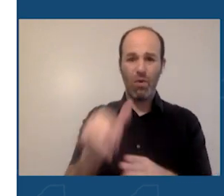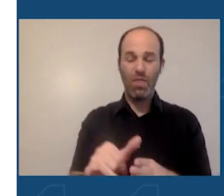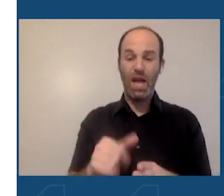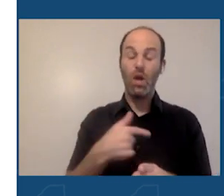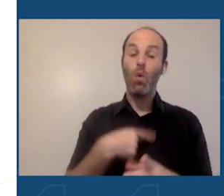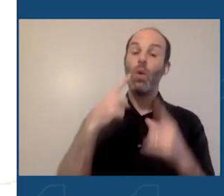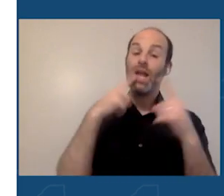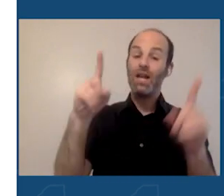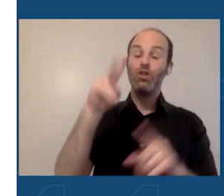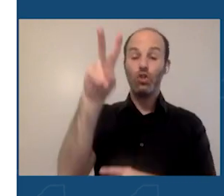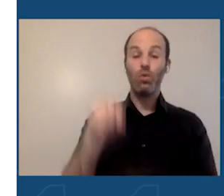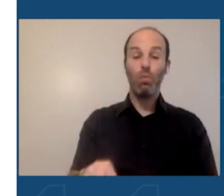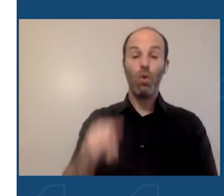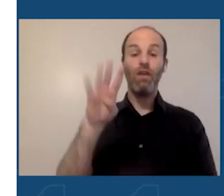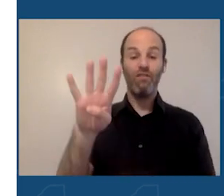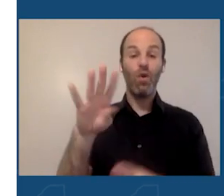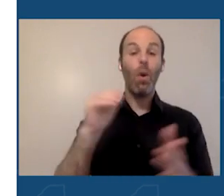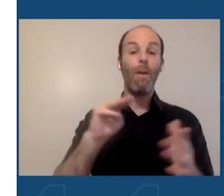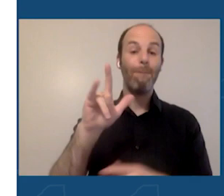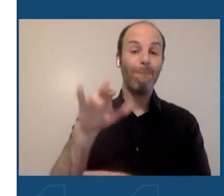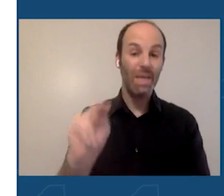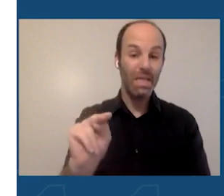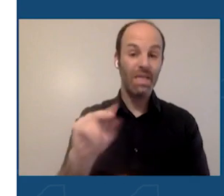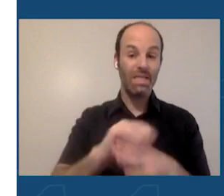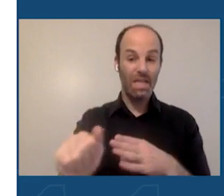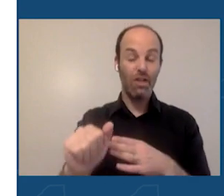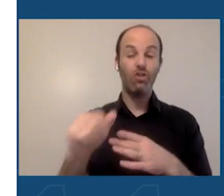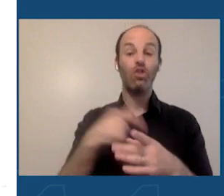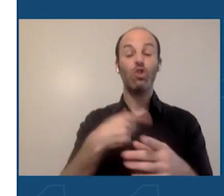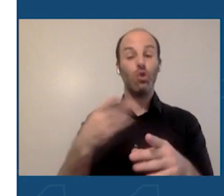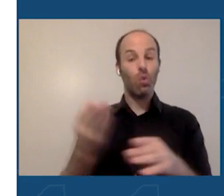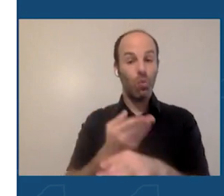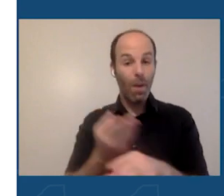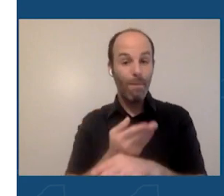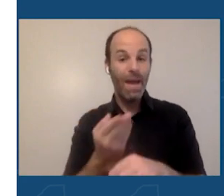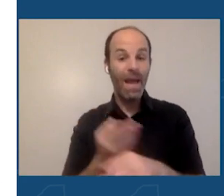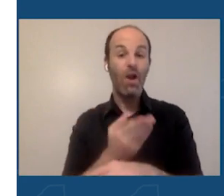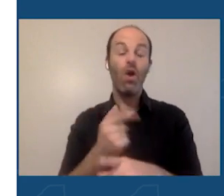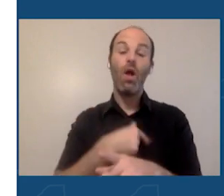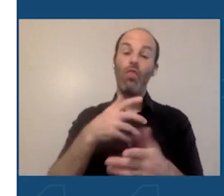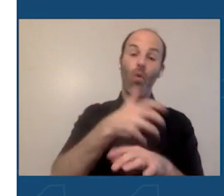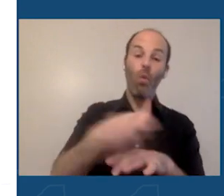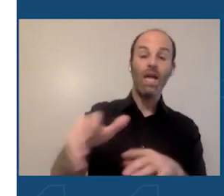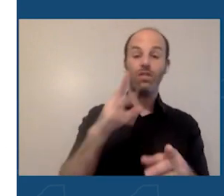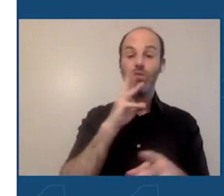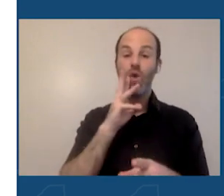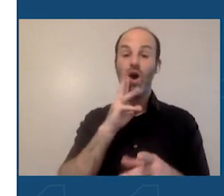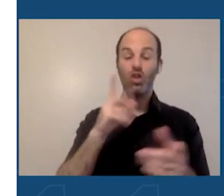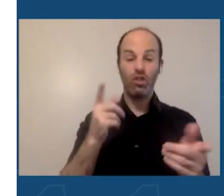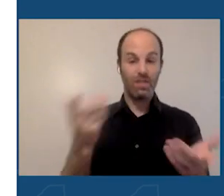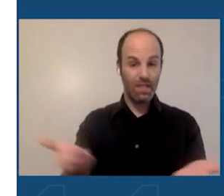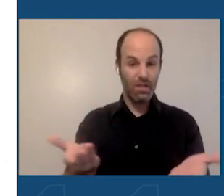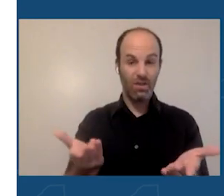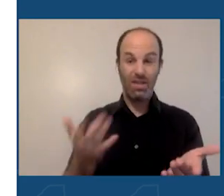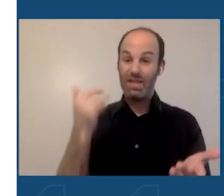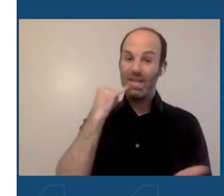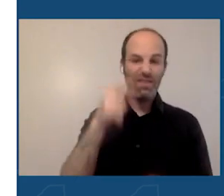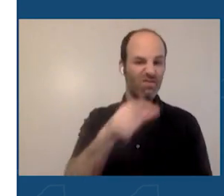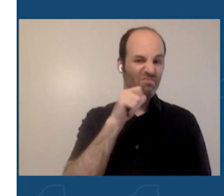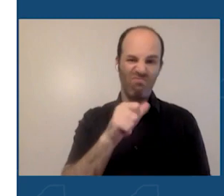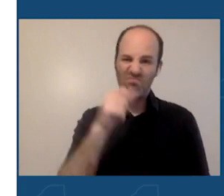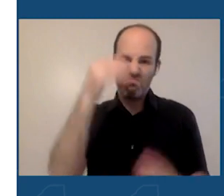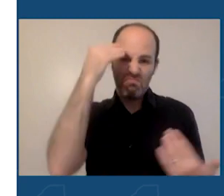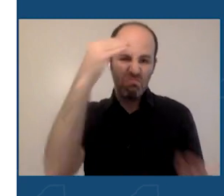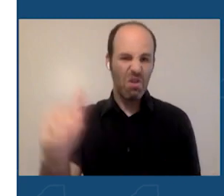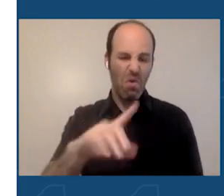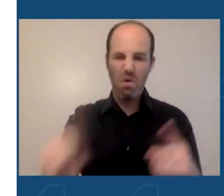to repair the wastewater treatment facility here in the pump stations. Now, those of you who are not in local government, like, okay, that's not fun stuff to